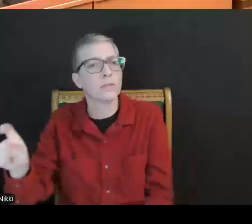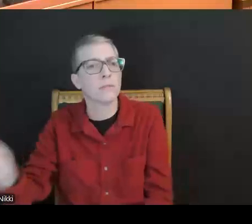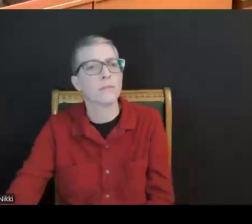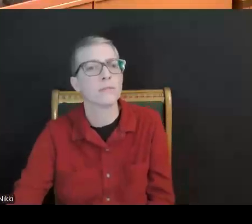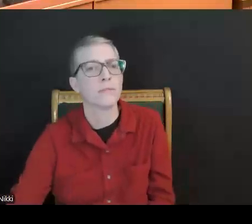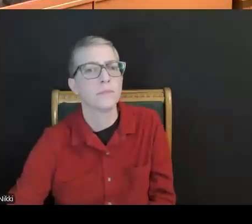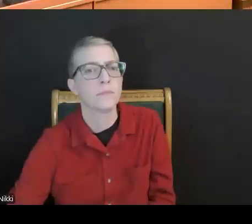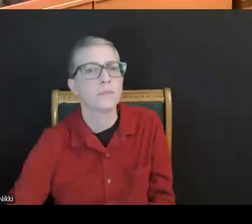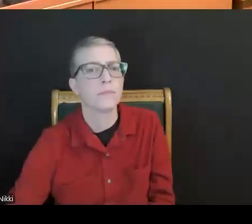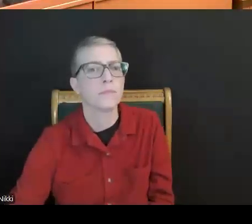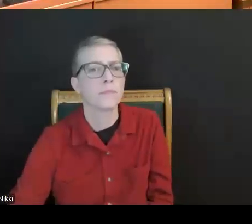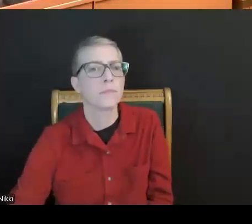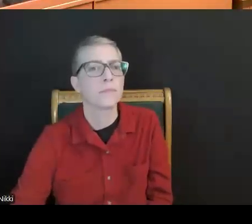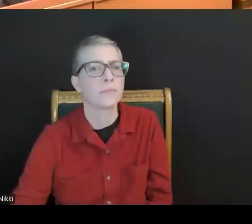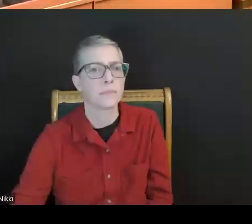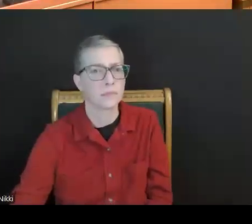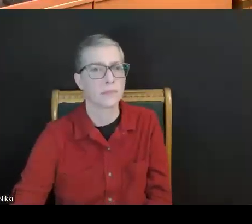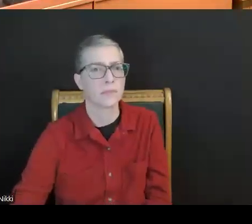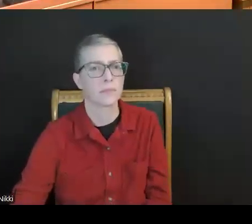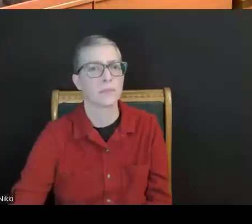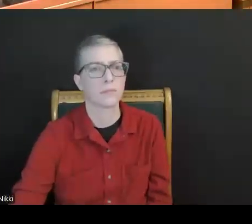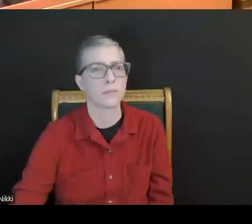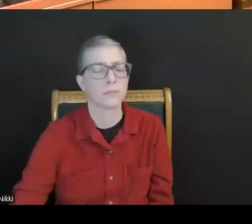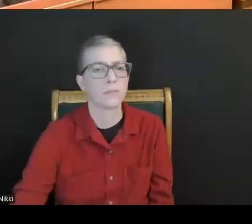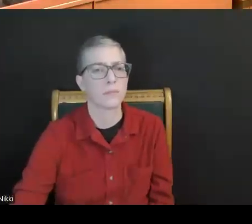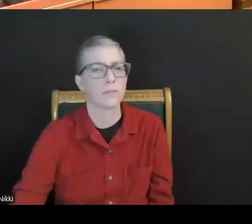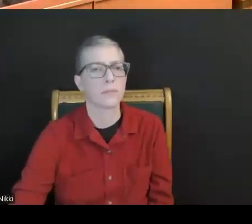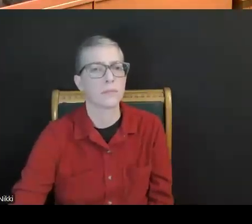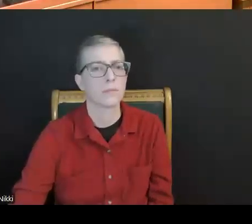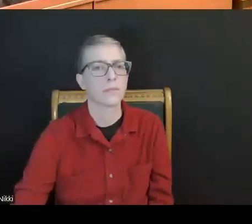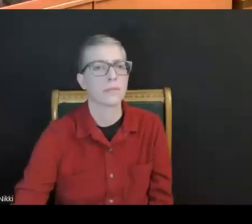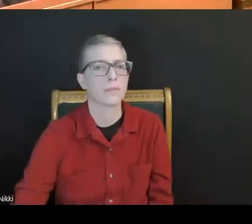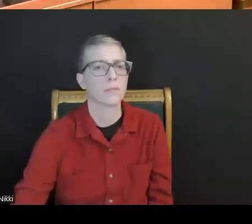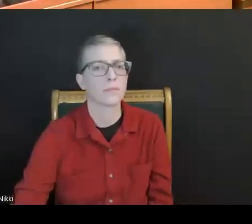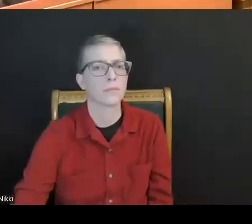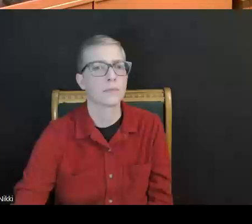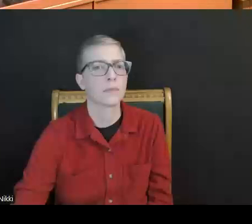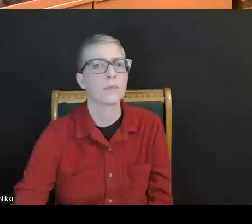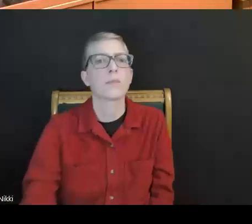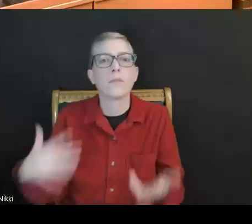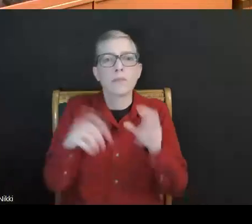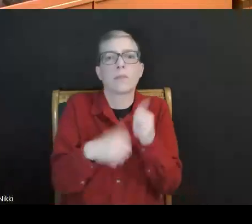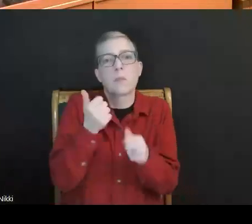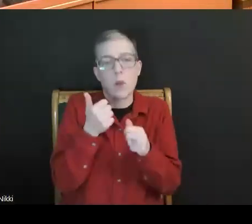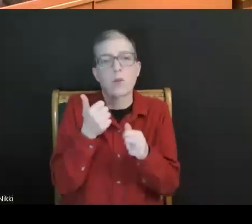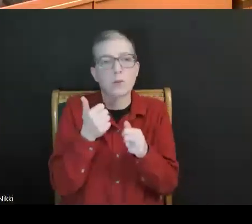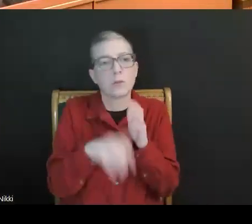Yeah, I mean, I would say the majority and probably nearly all of our patients have